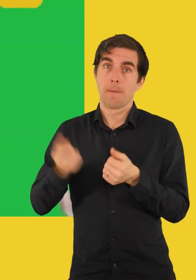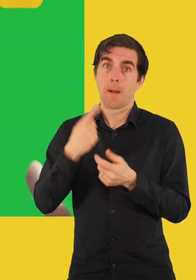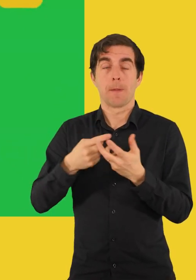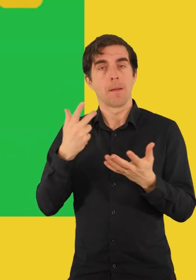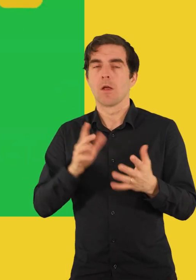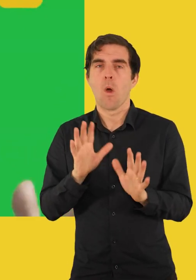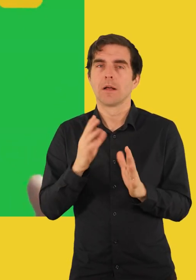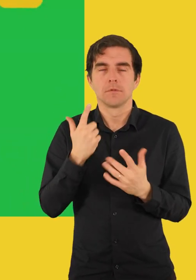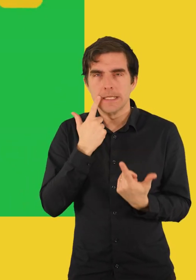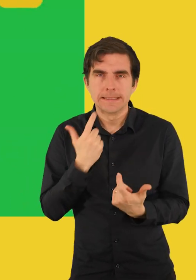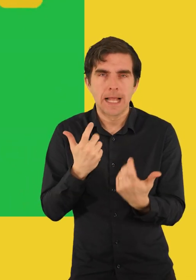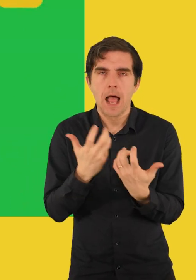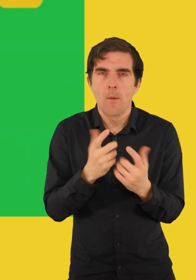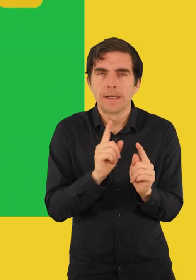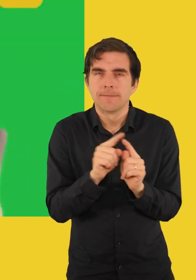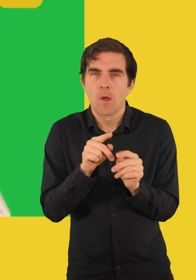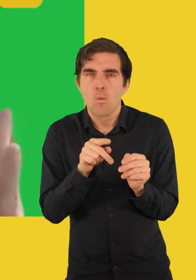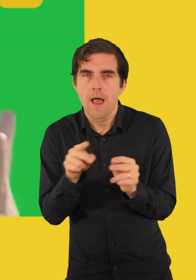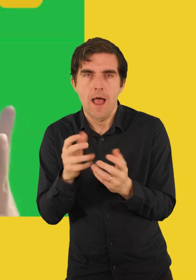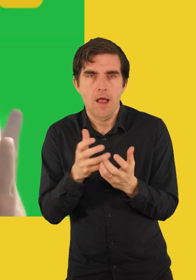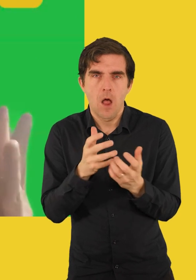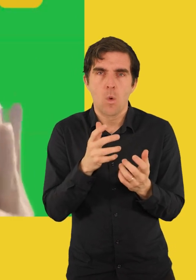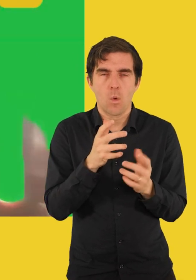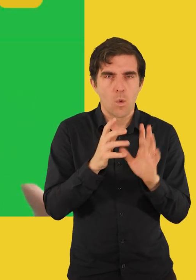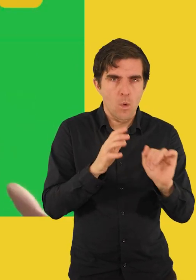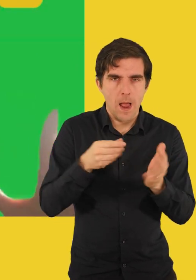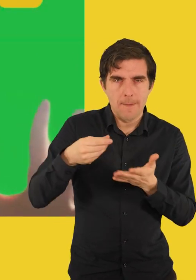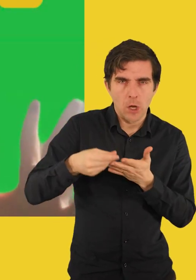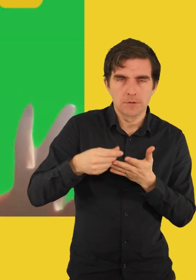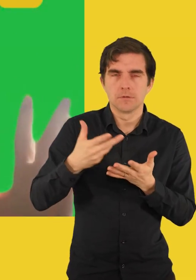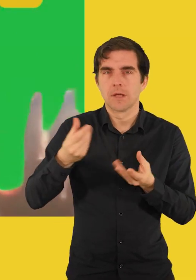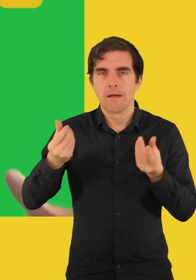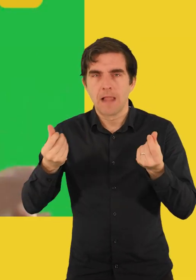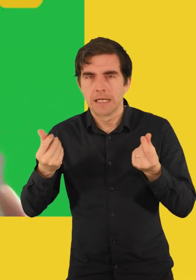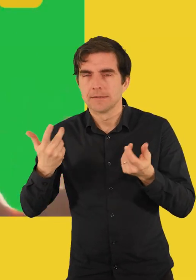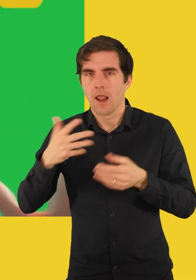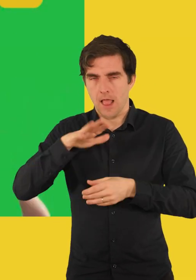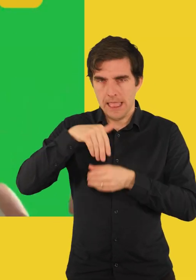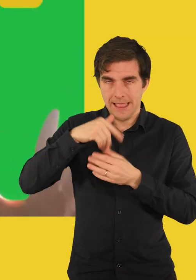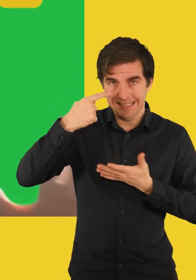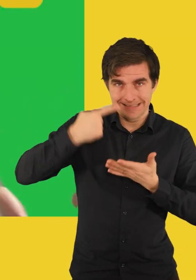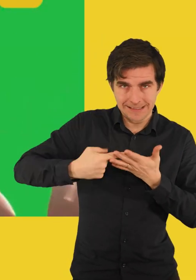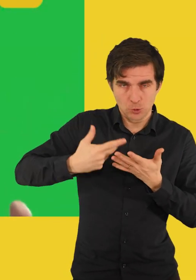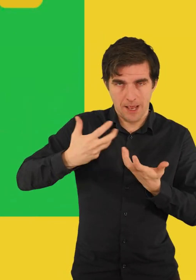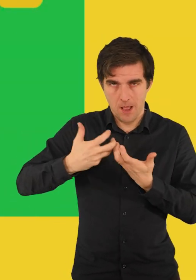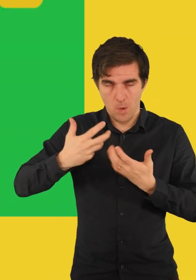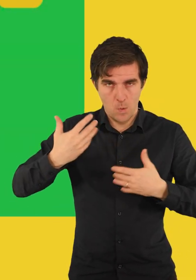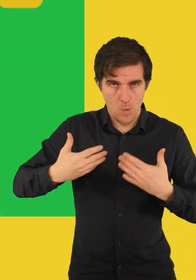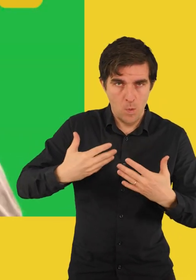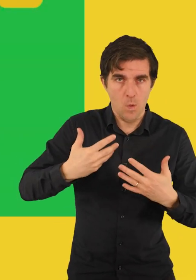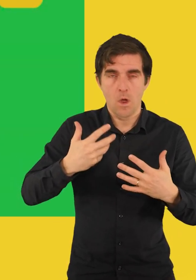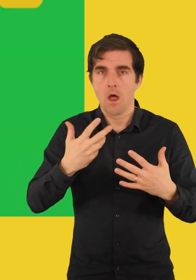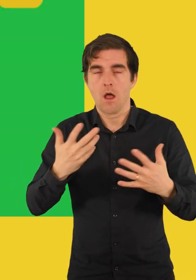it's about finding the different spaces, and both, you're doing it both in a very budget, finance, internal